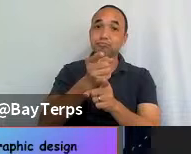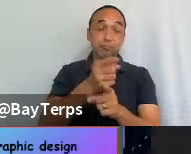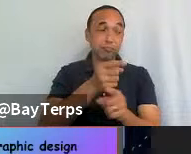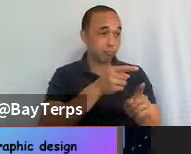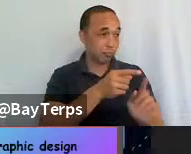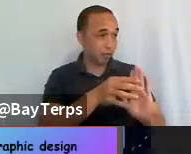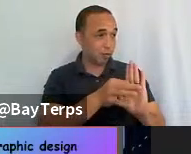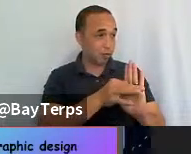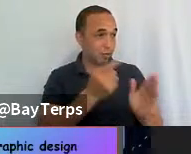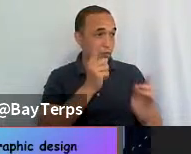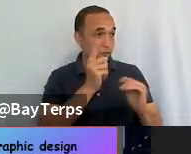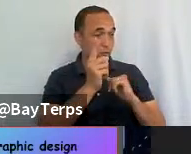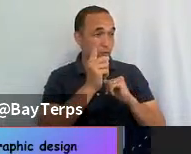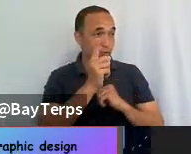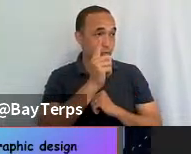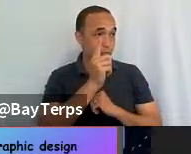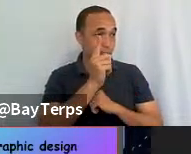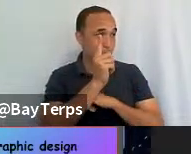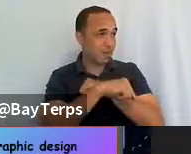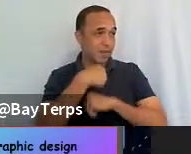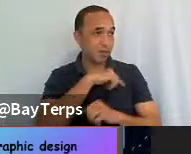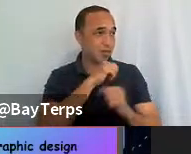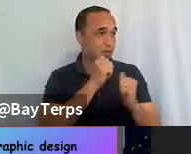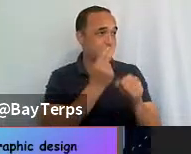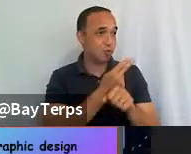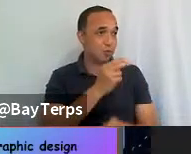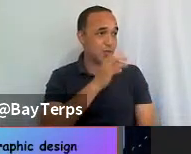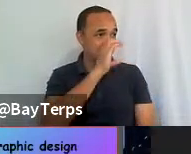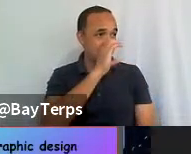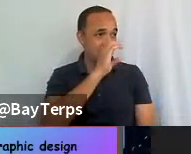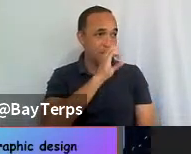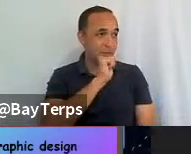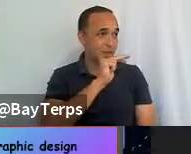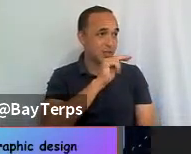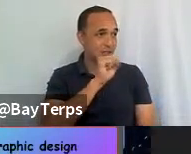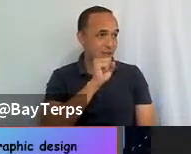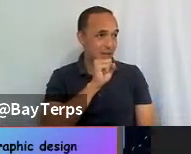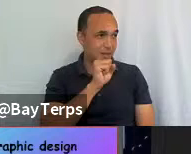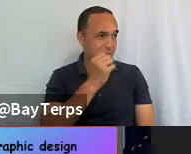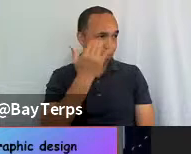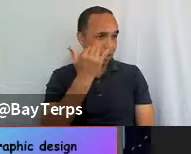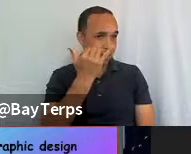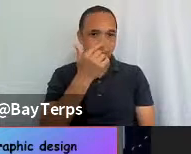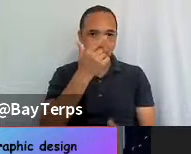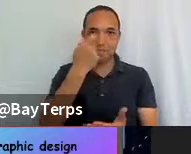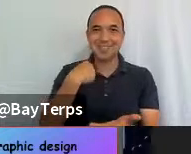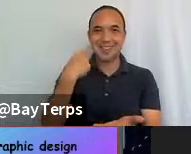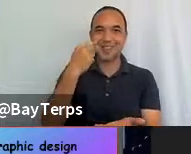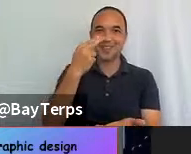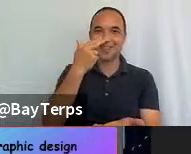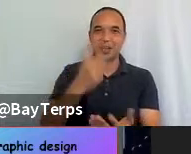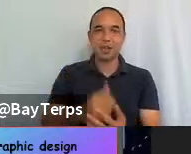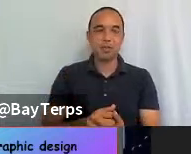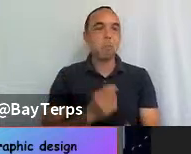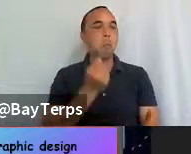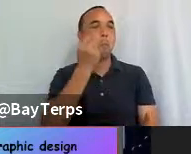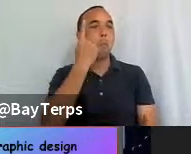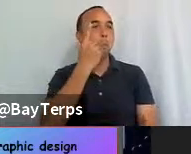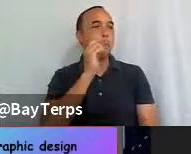chosen to punish us with Comic Sans because I thought it was funny. Got it.